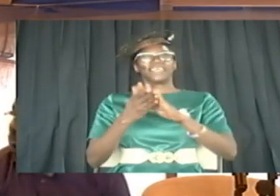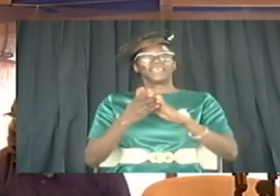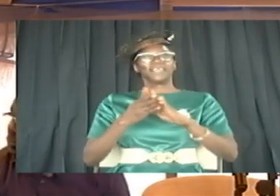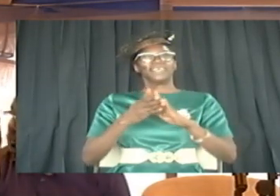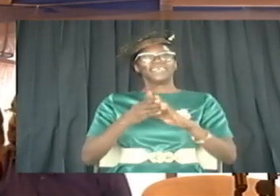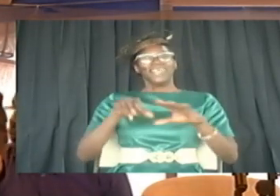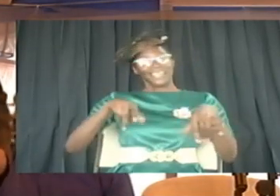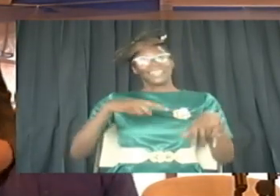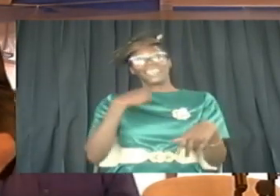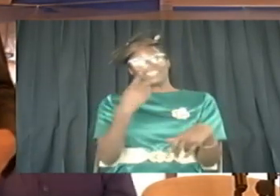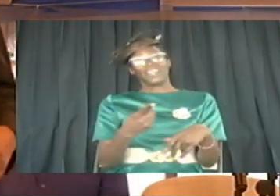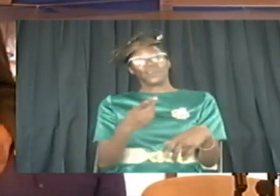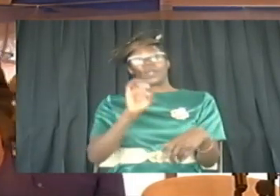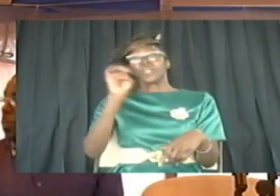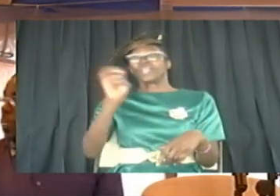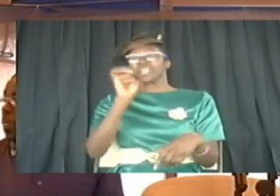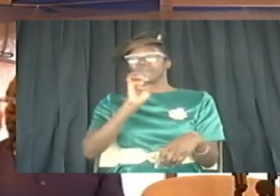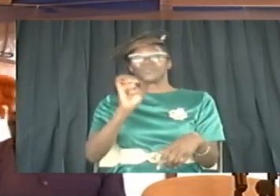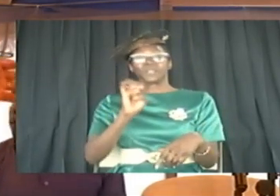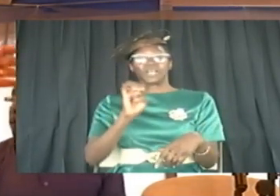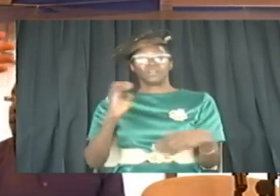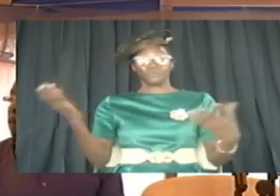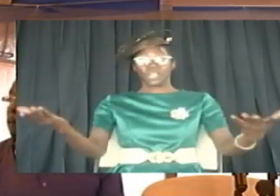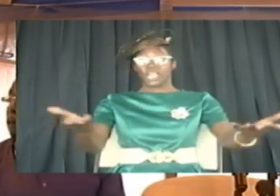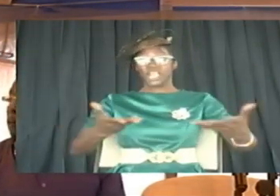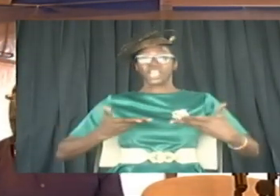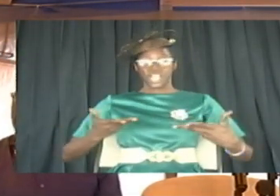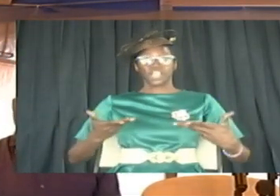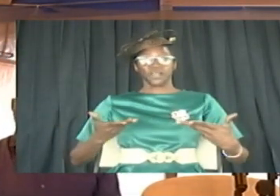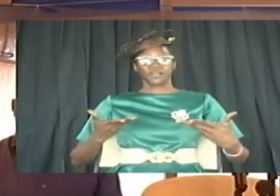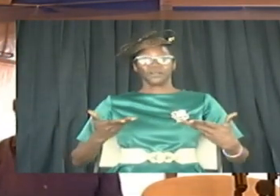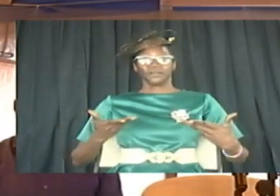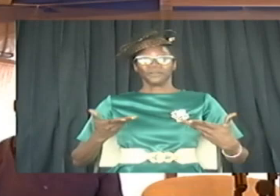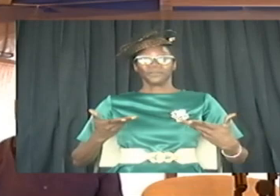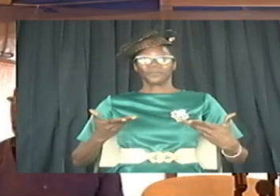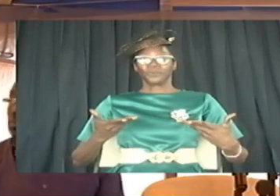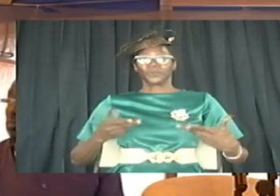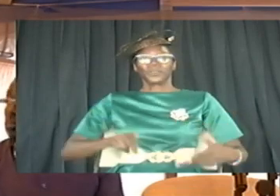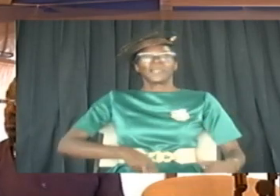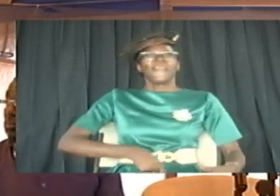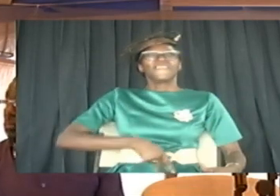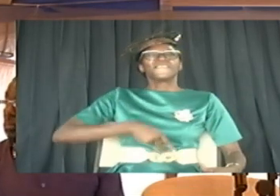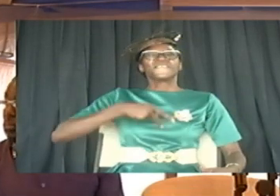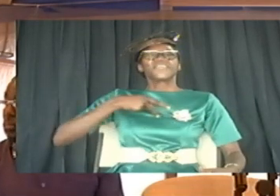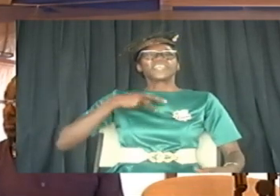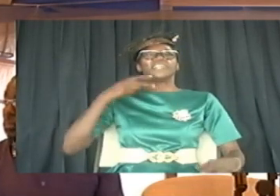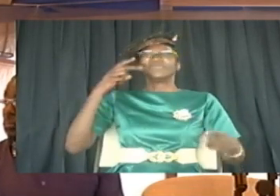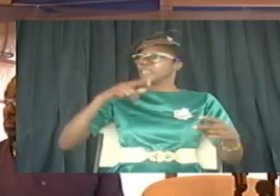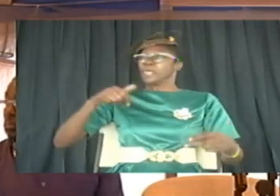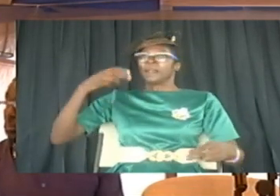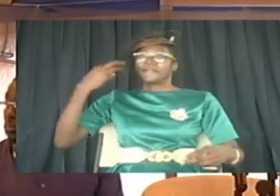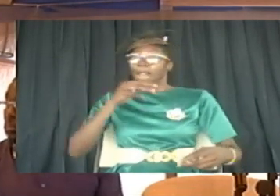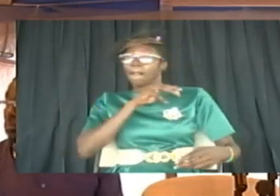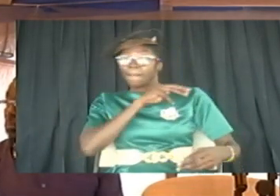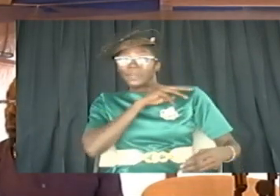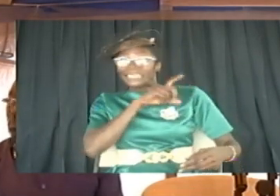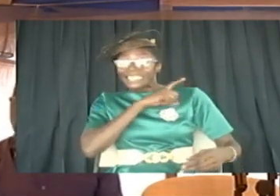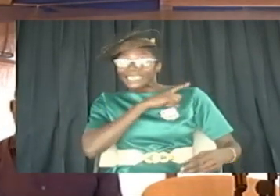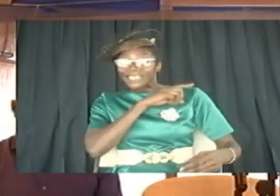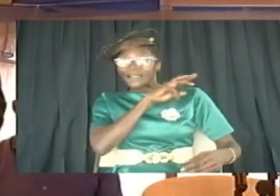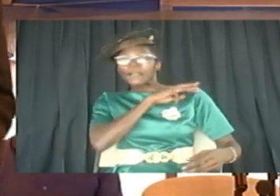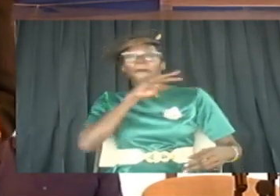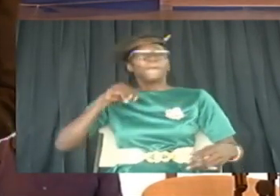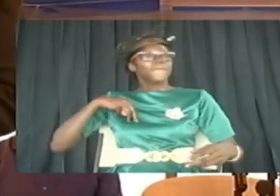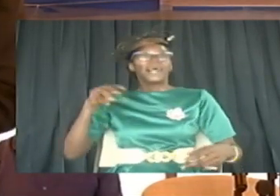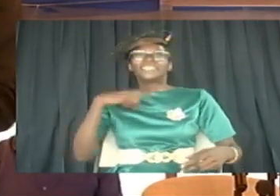that even as we were here, Minister Martin just said he feels the victory in the house already. But,